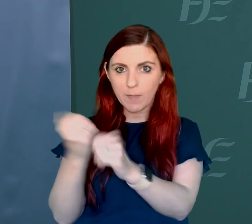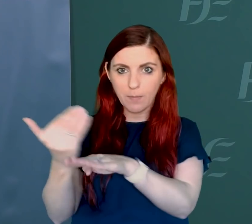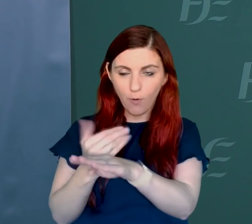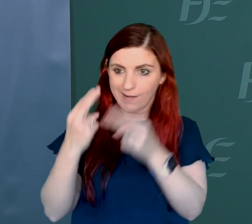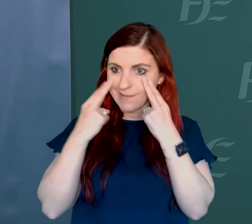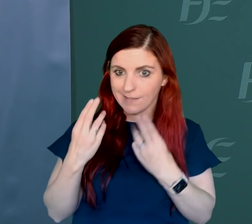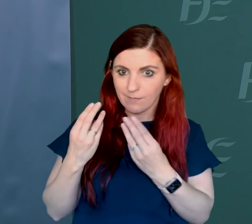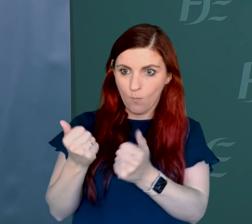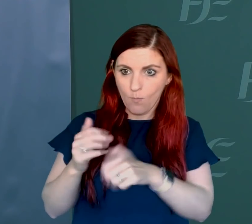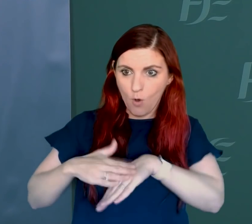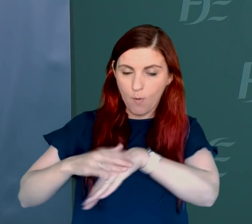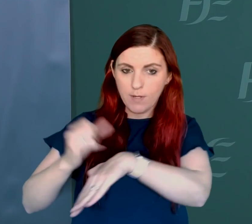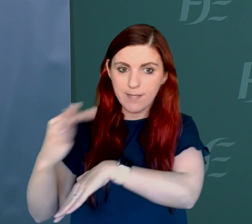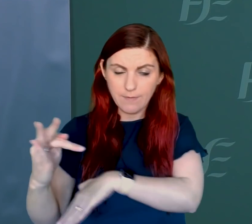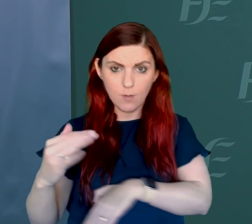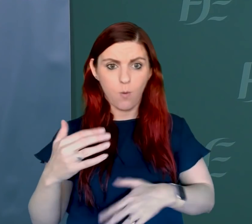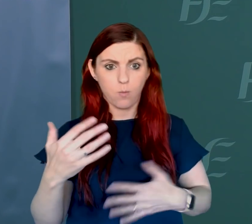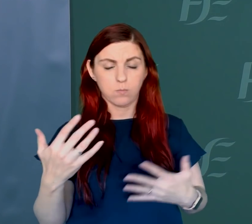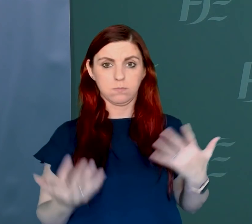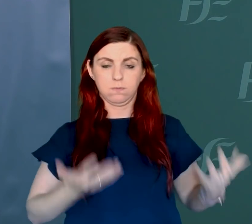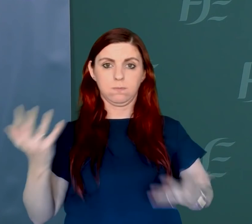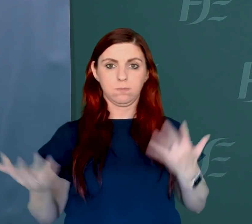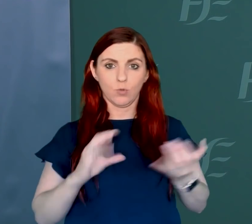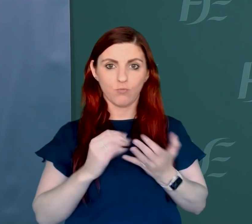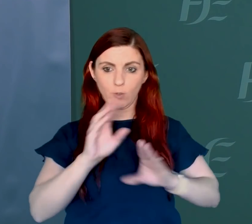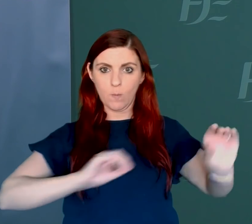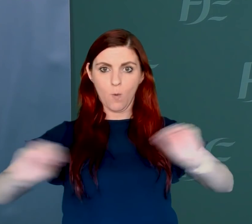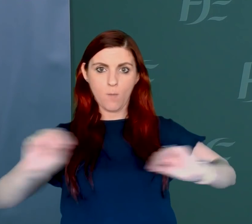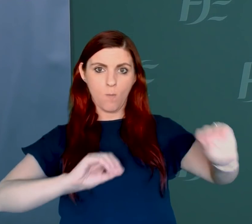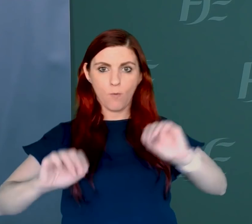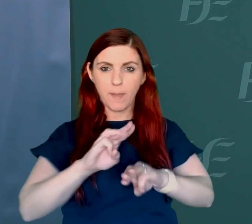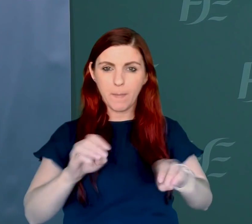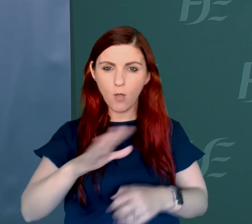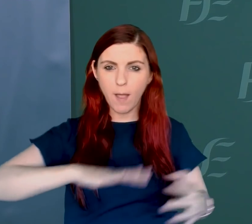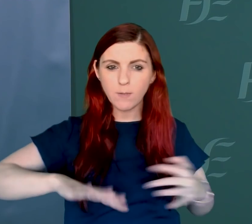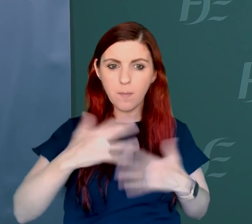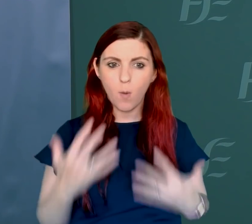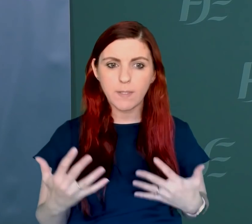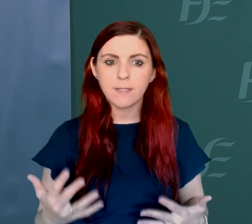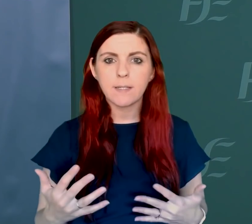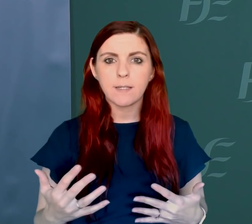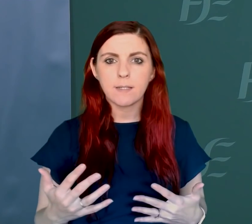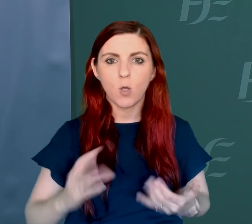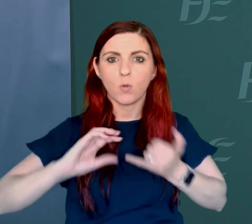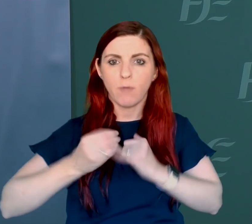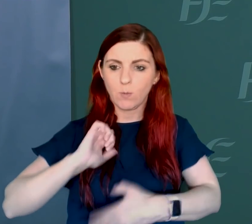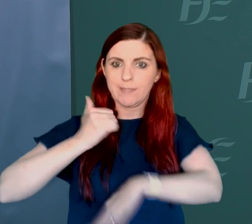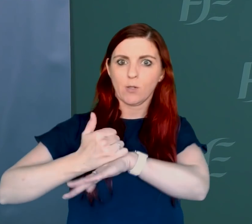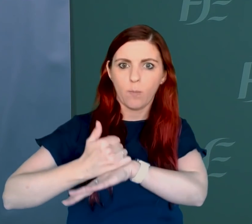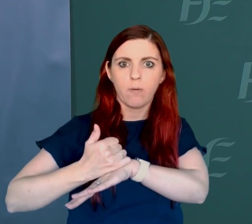all the resources it can get, and we are mobilising up as well a vaccination workforce for boosters.